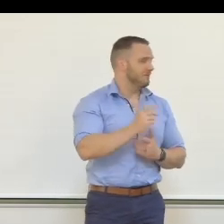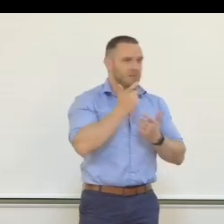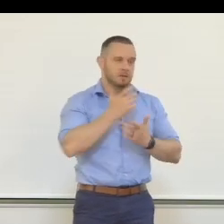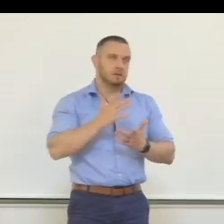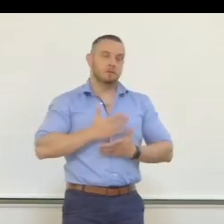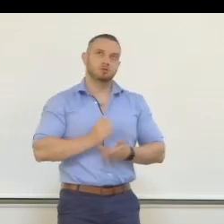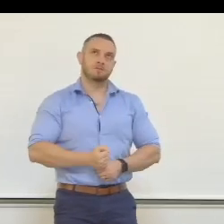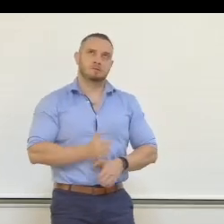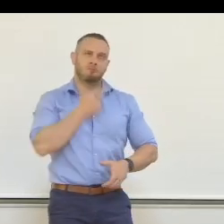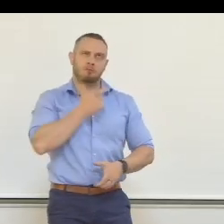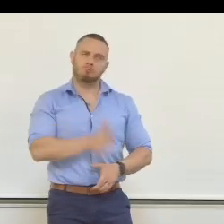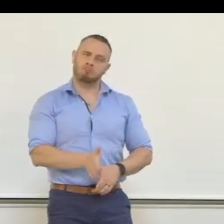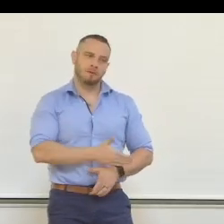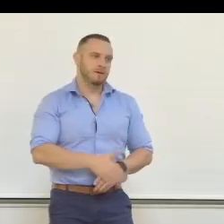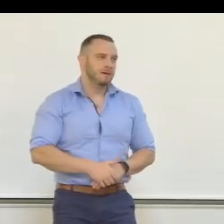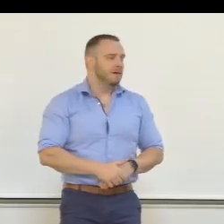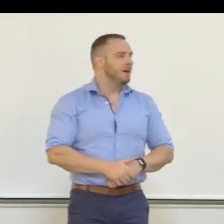stress at the time.